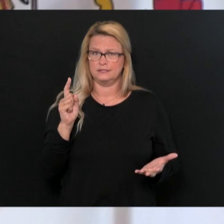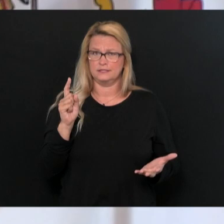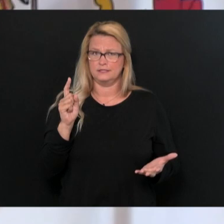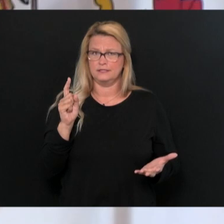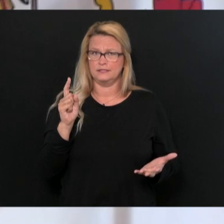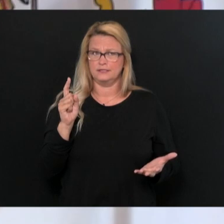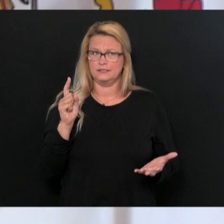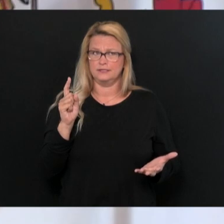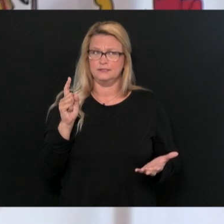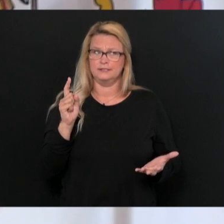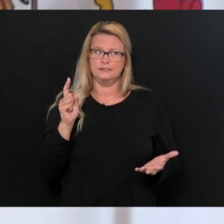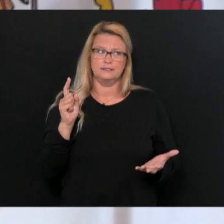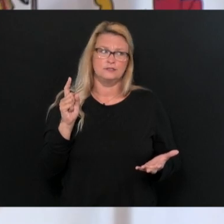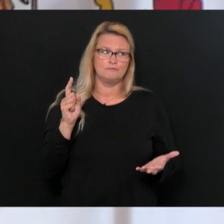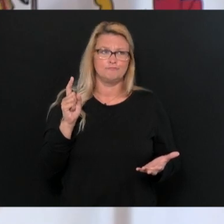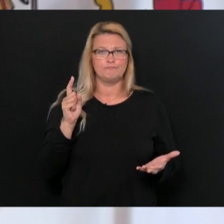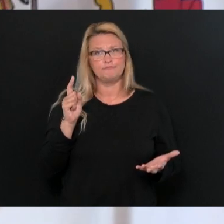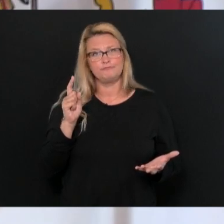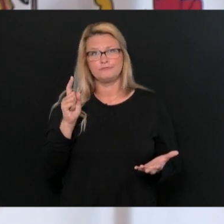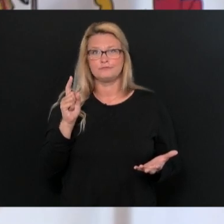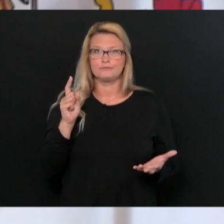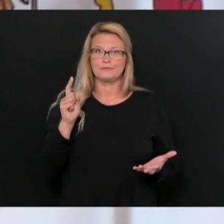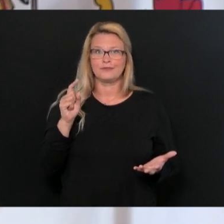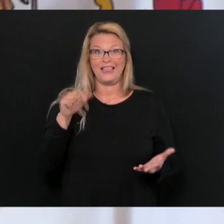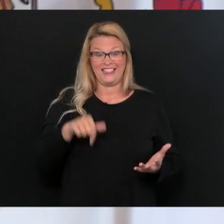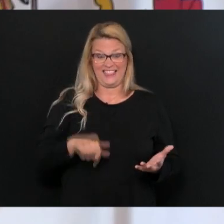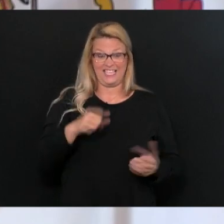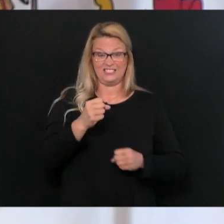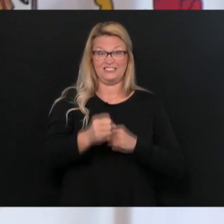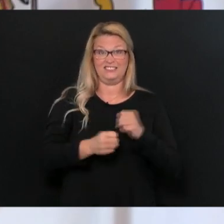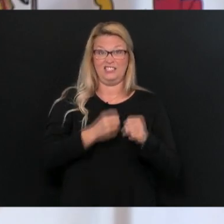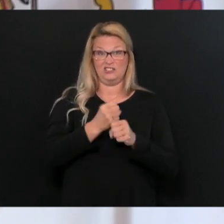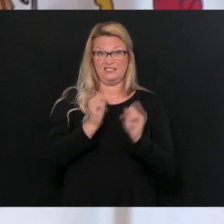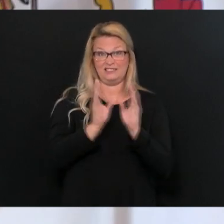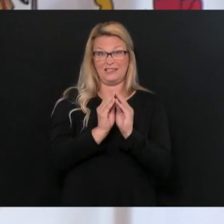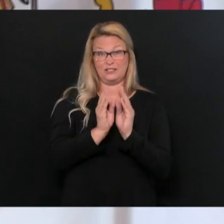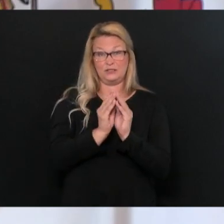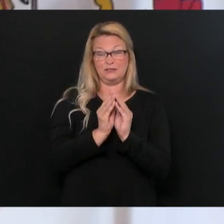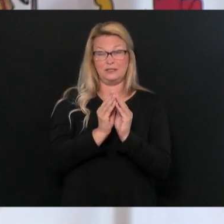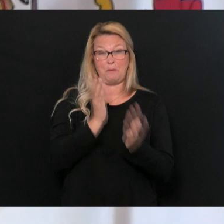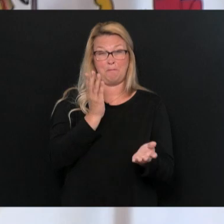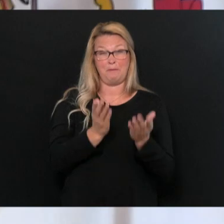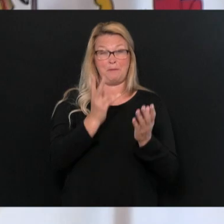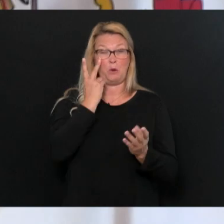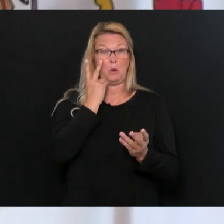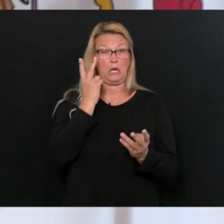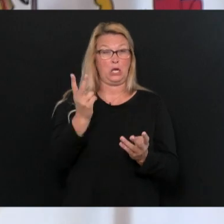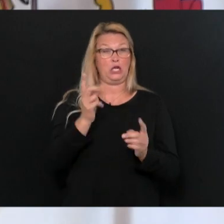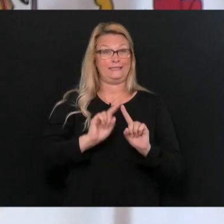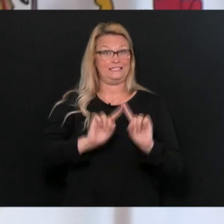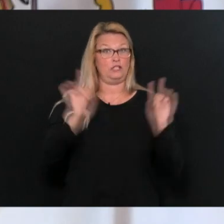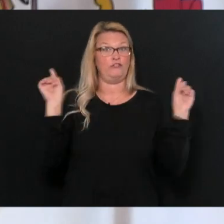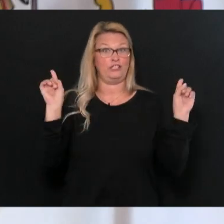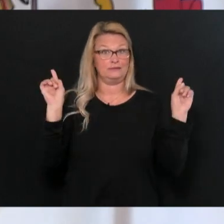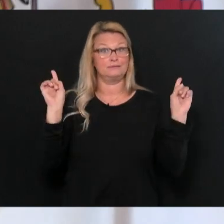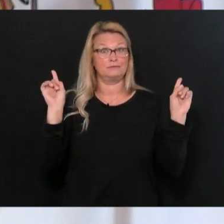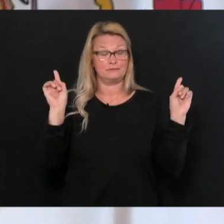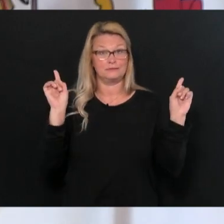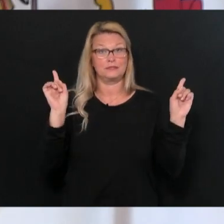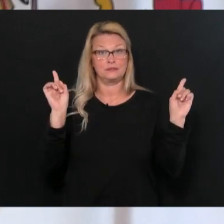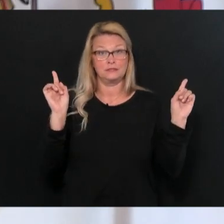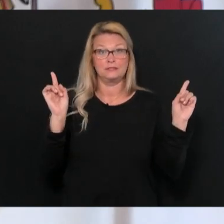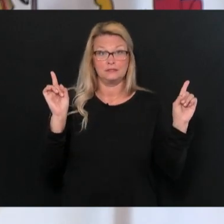we're going to have a much different session, because I do not think that there will be